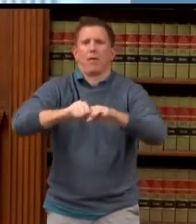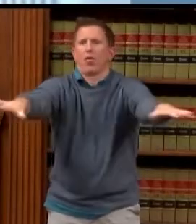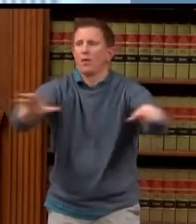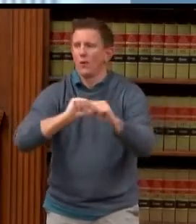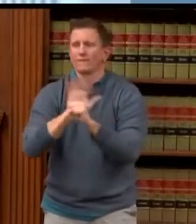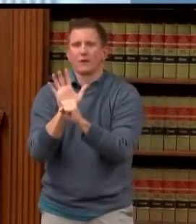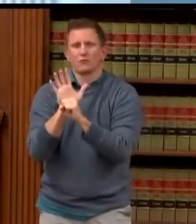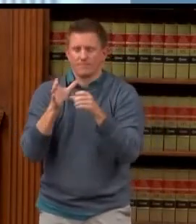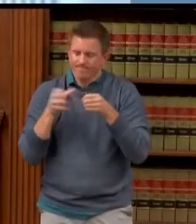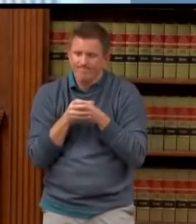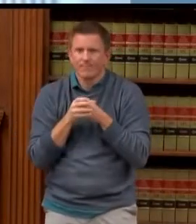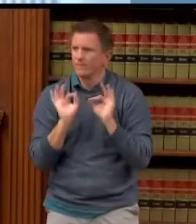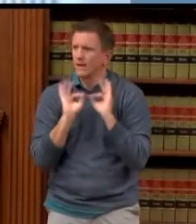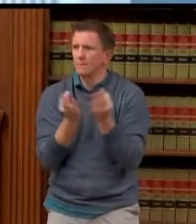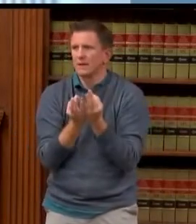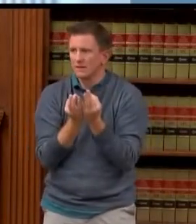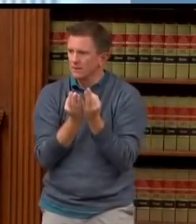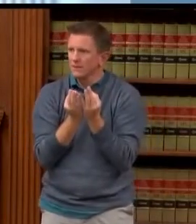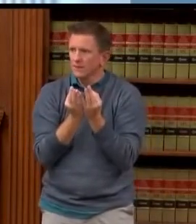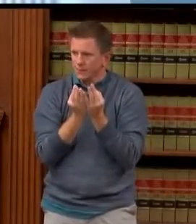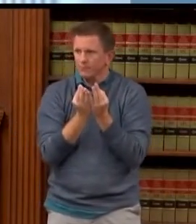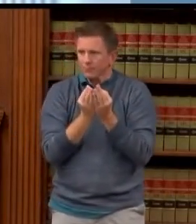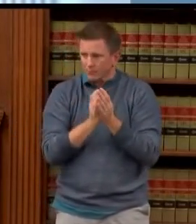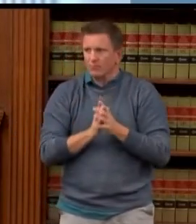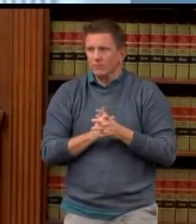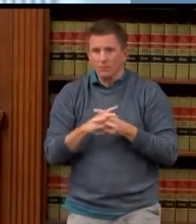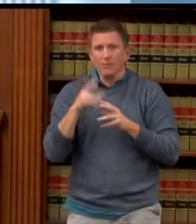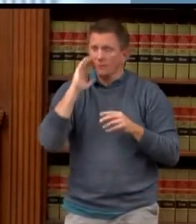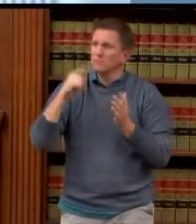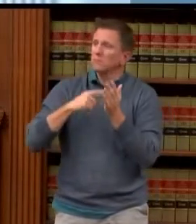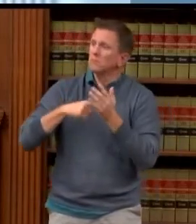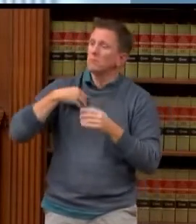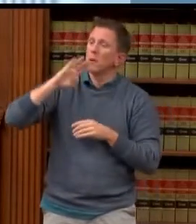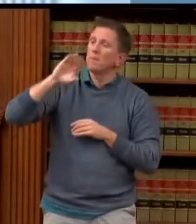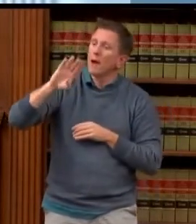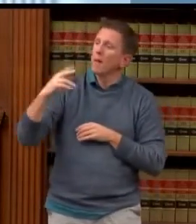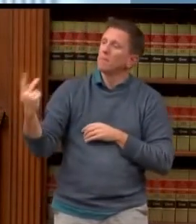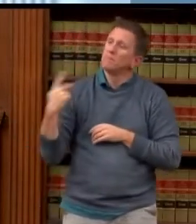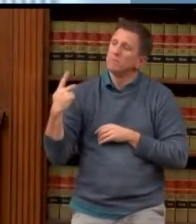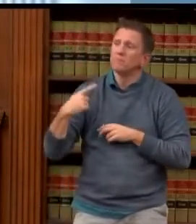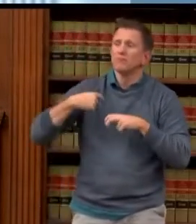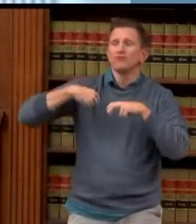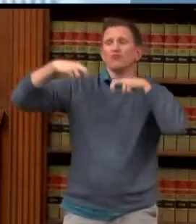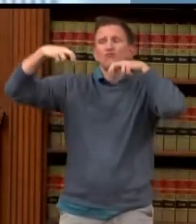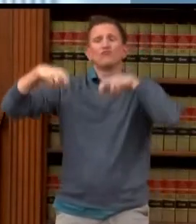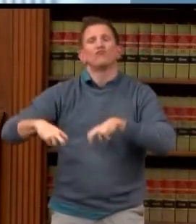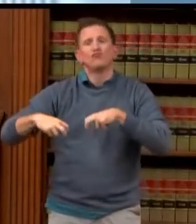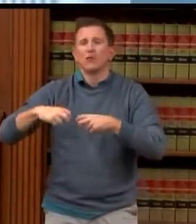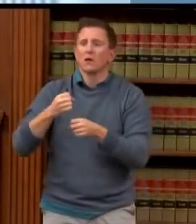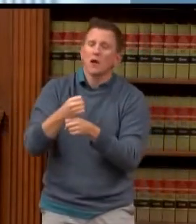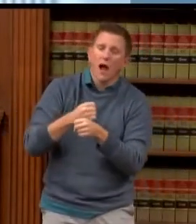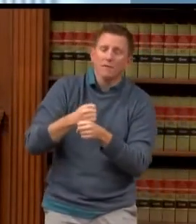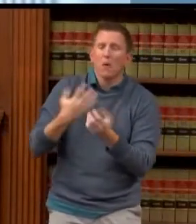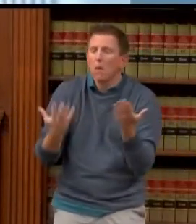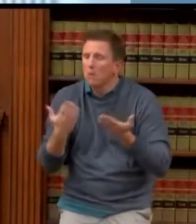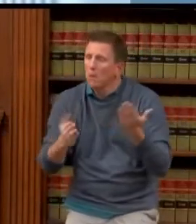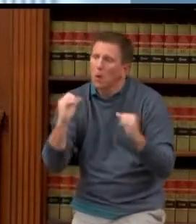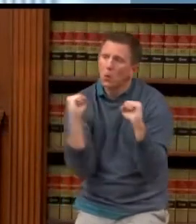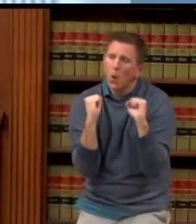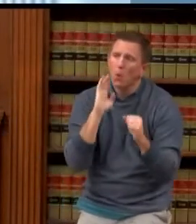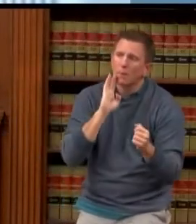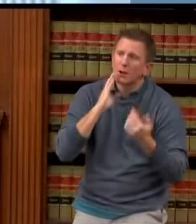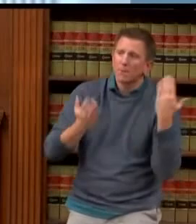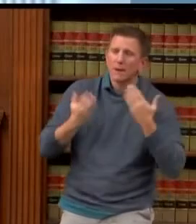get together and have a conversation over coffee, over a cold beer maybe, but it's limited to just us two. And